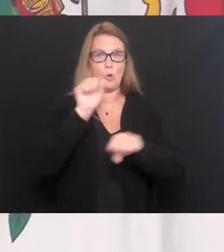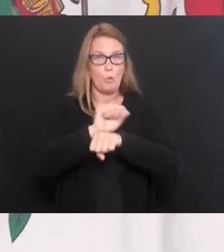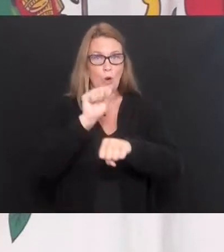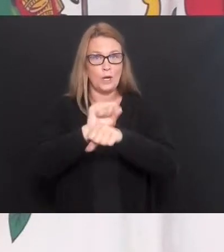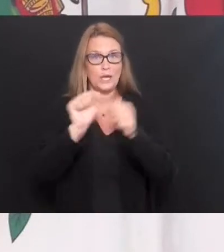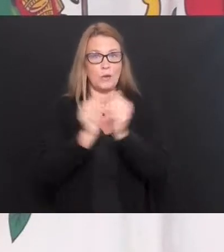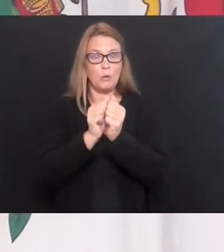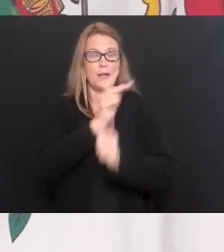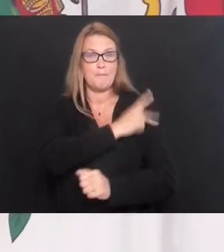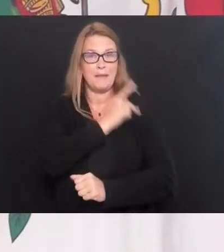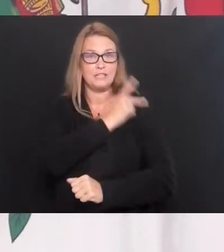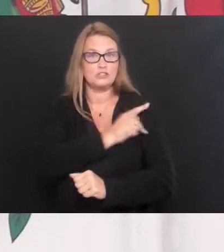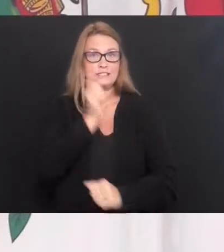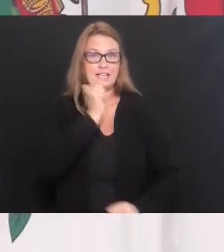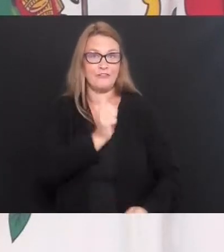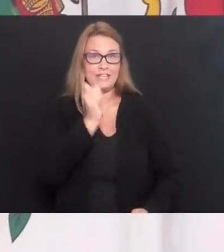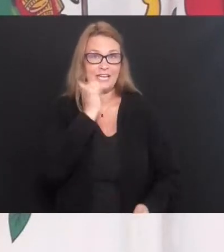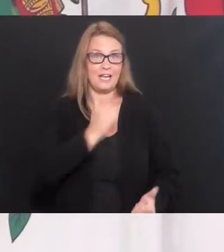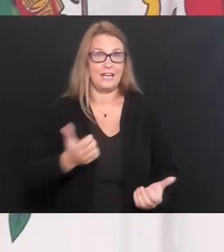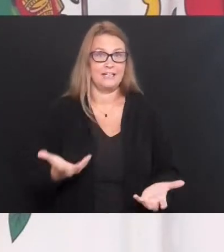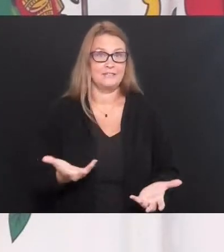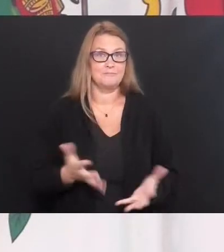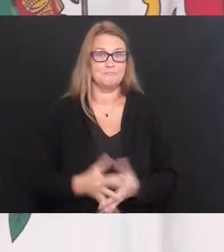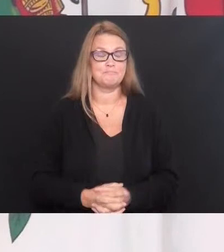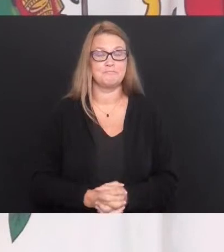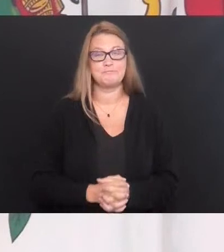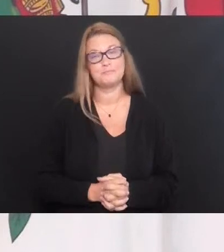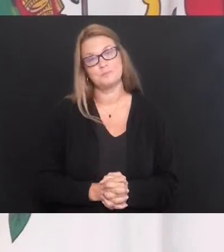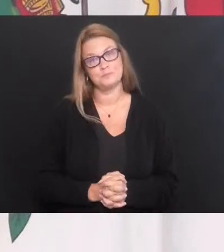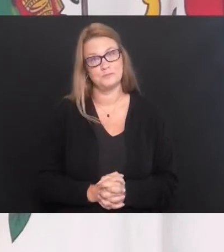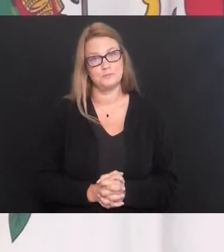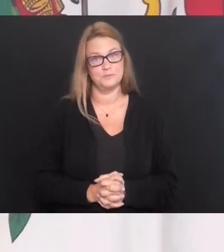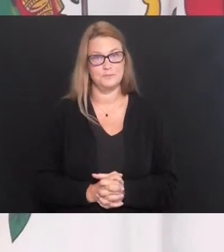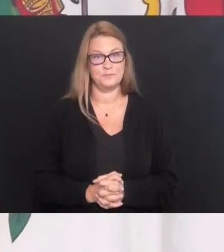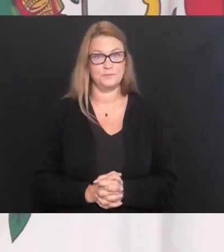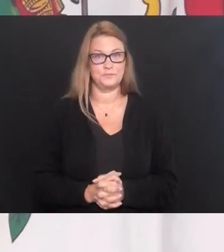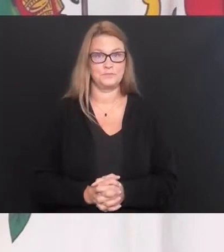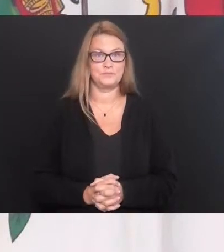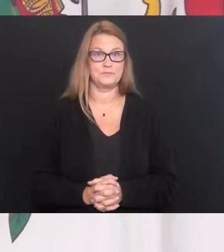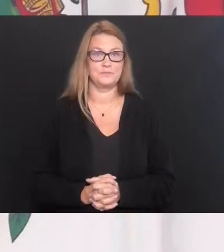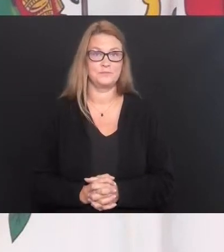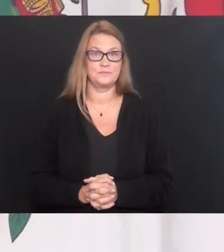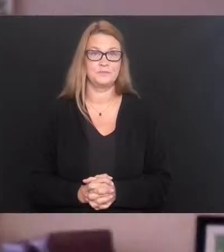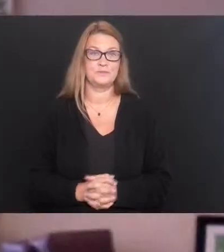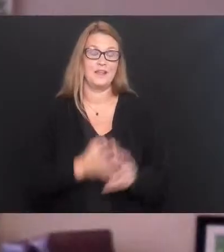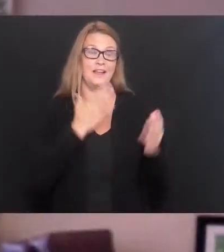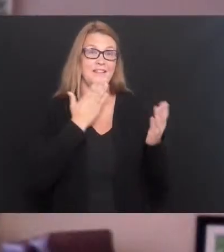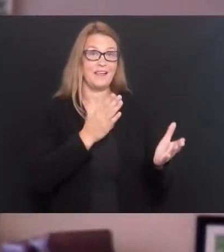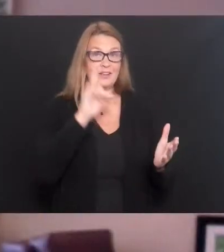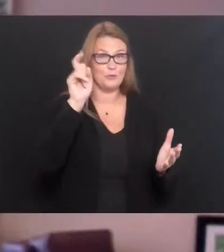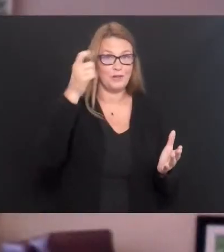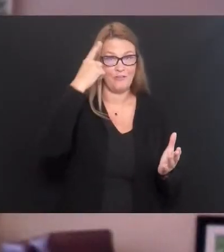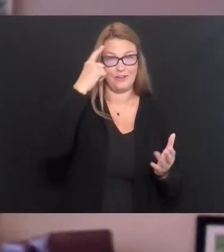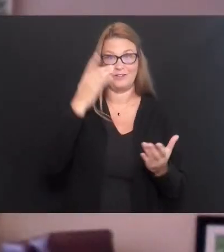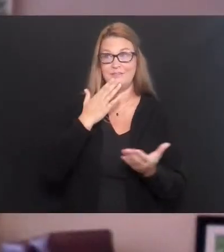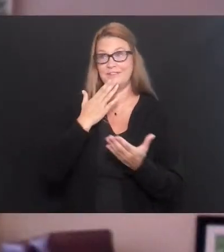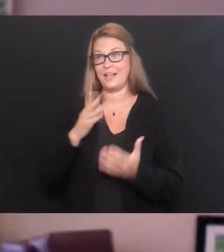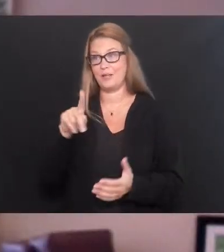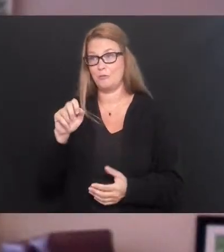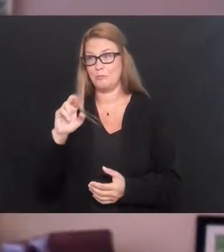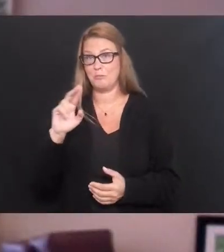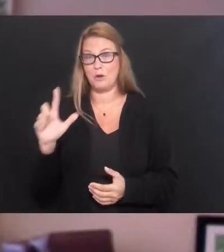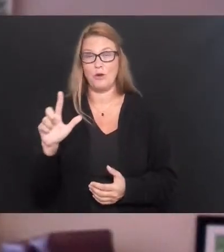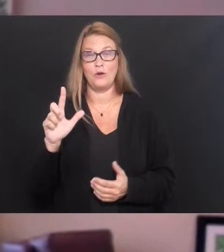every day. But Dr. Marsh, add to that, please. Well, thank you, Governor, and thank you, Paul. We know, Paul,